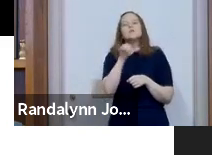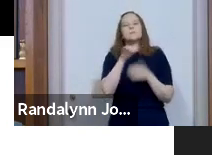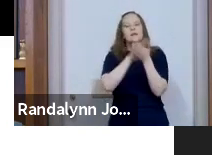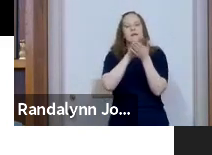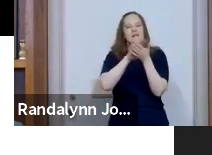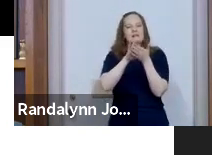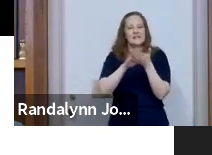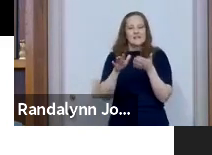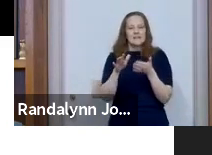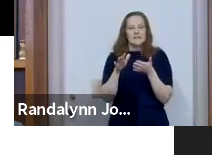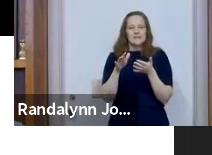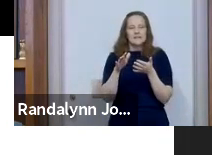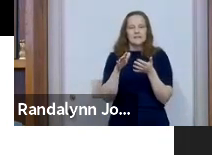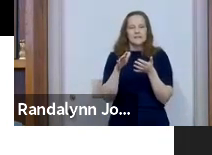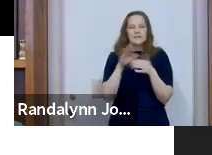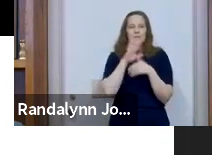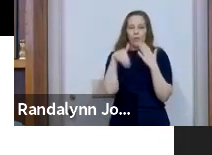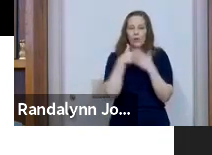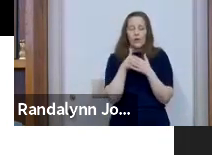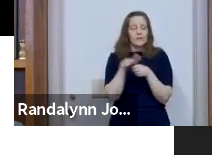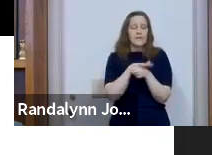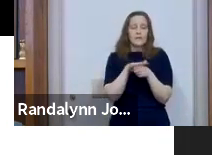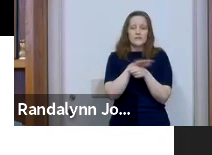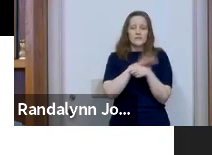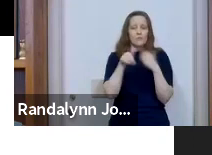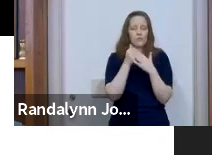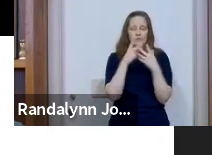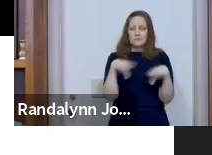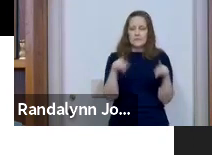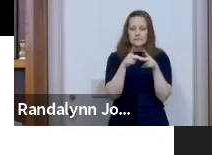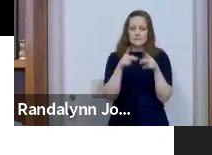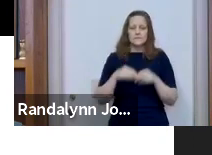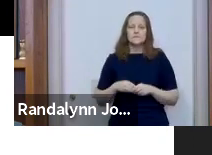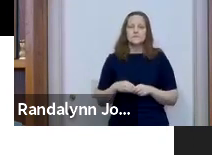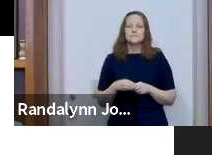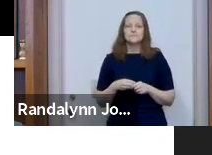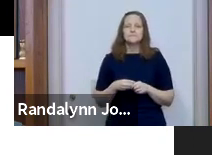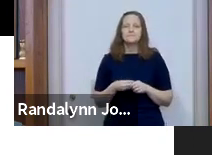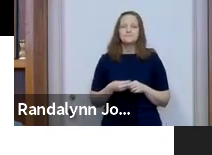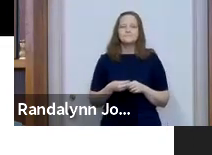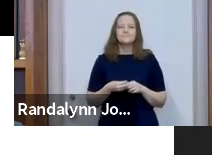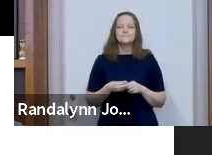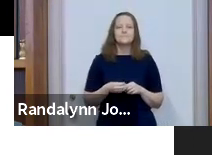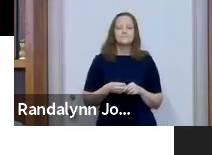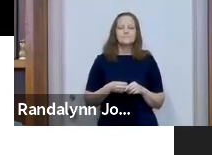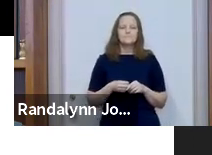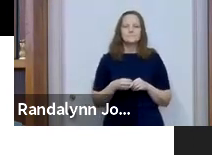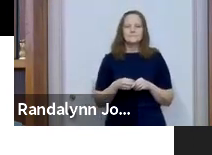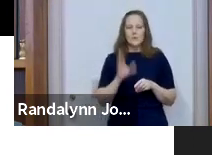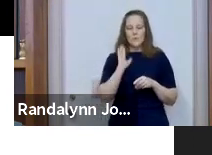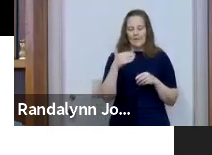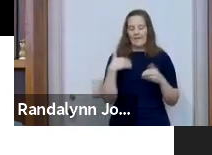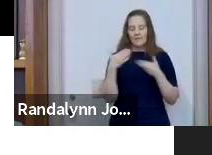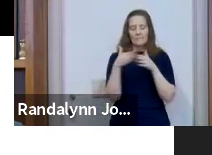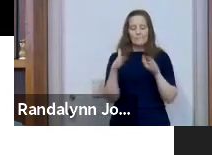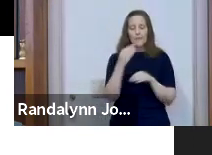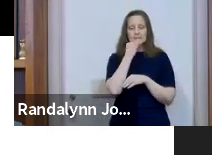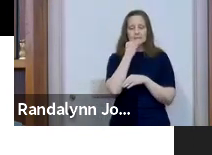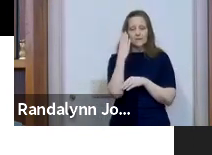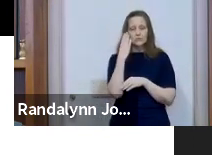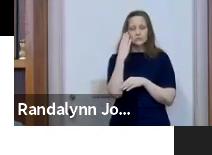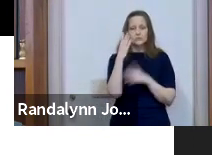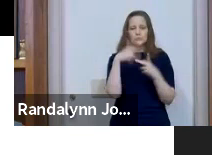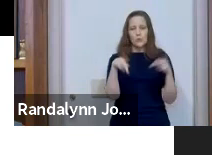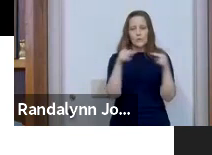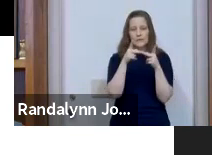and sanitizing in all areas and all spaces. In addition, we're gonna have some boxed lunch location